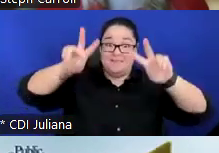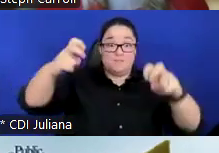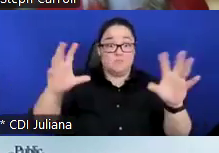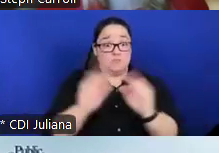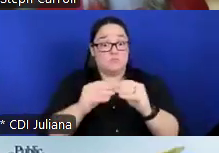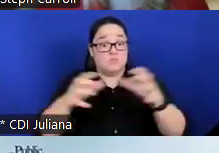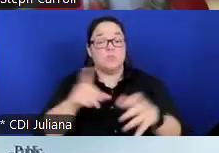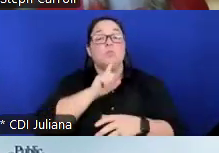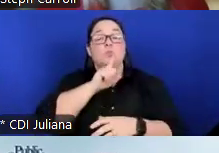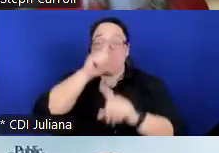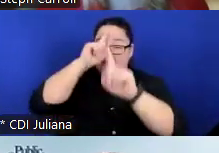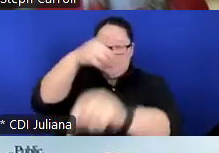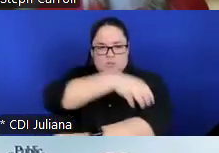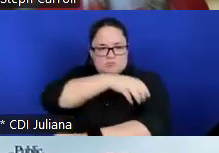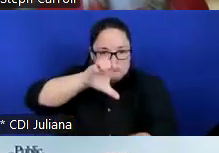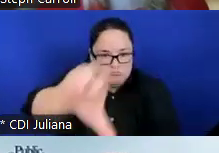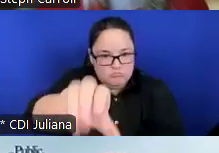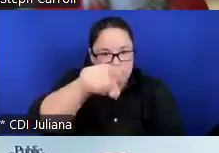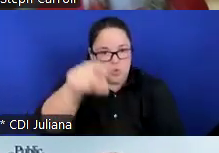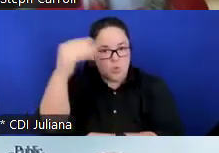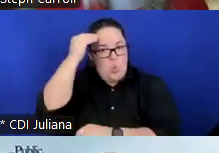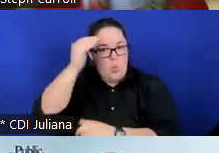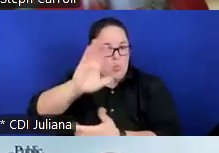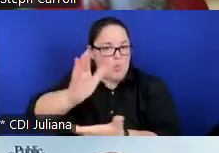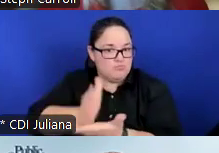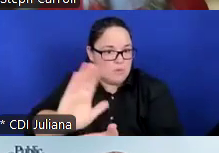have a legal problem, you should consult with an attorney